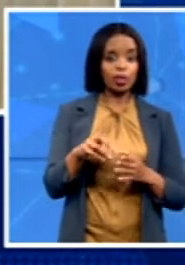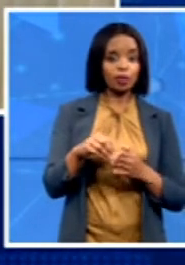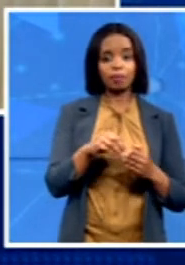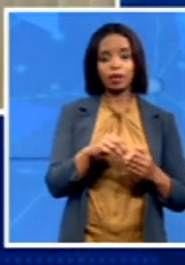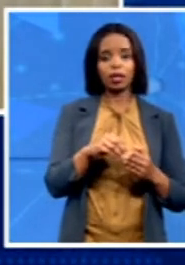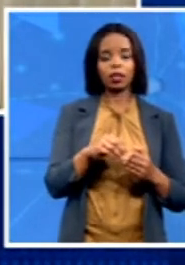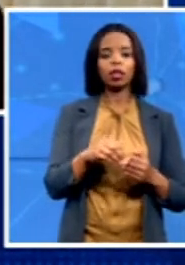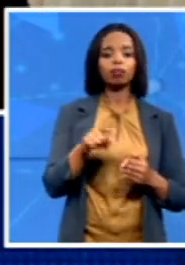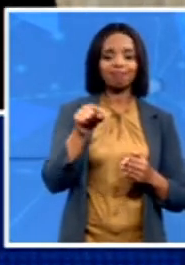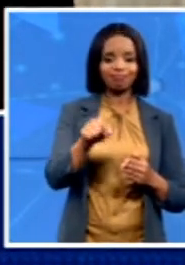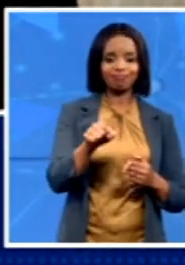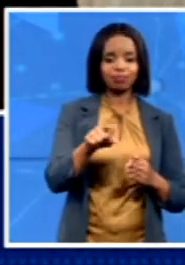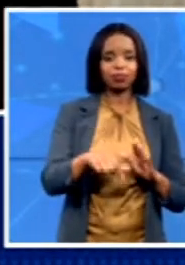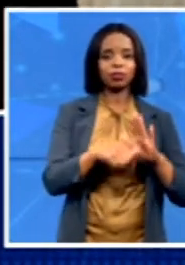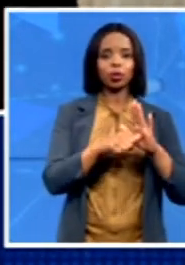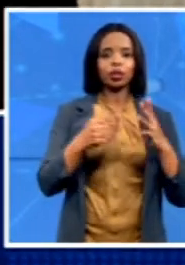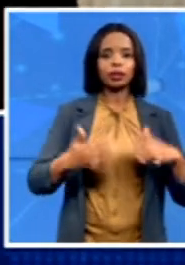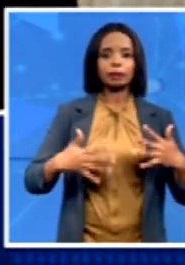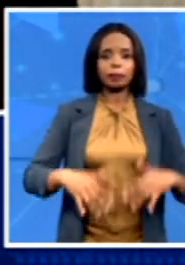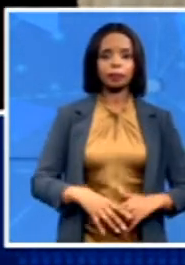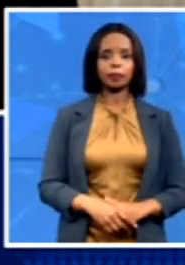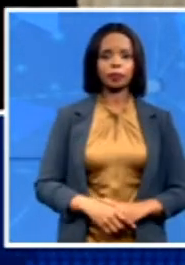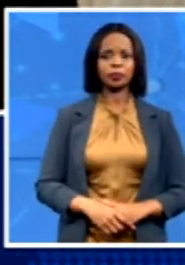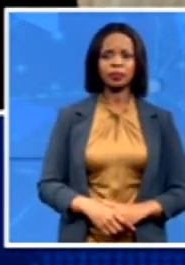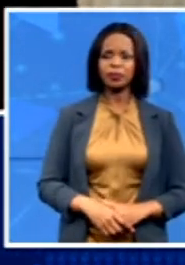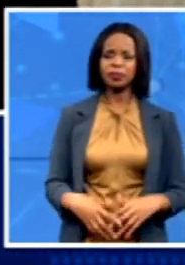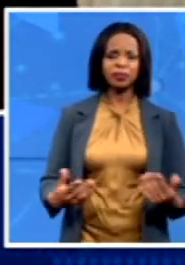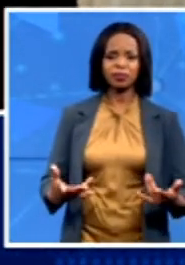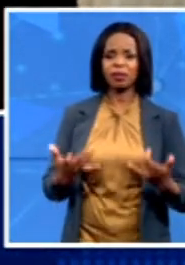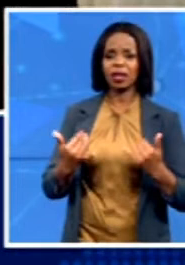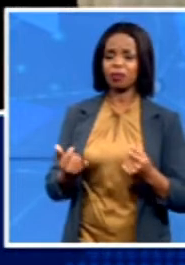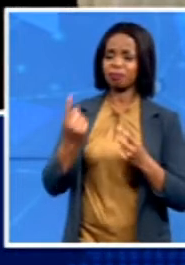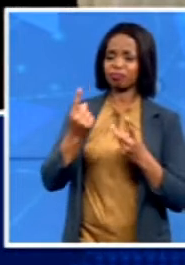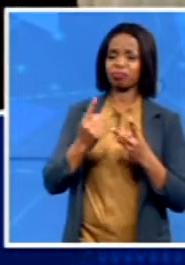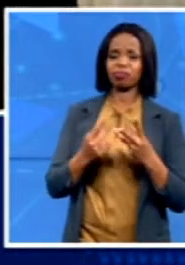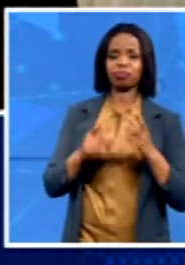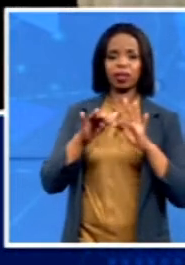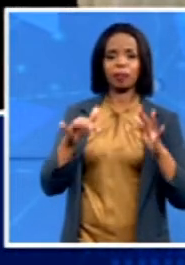conducting a census help with growing the economy and creating jobs?